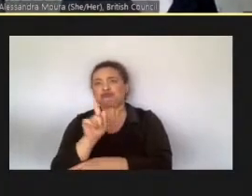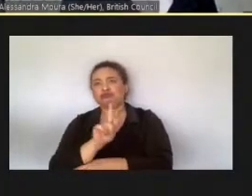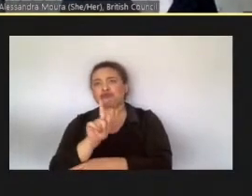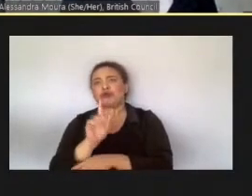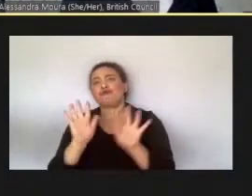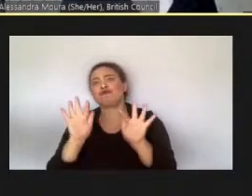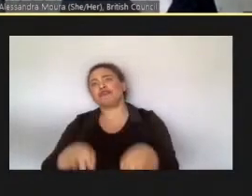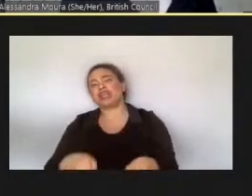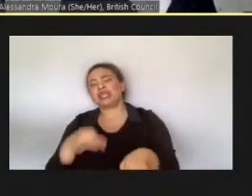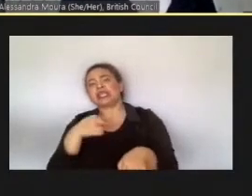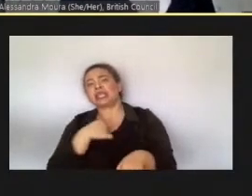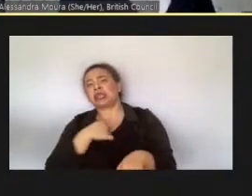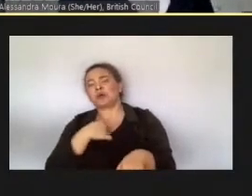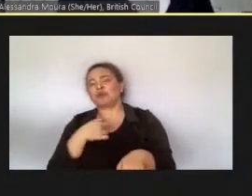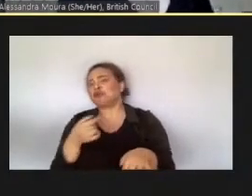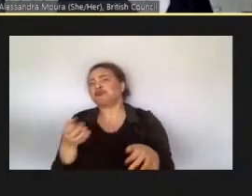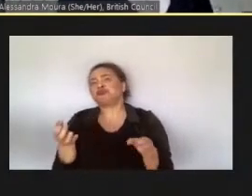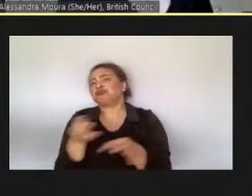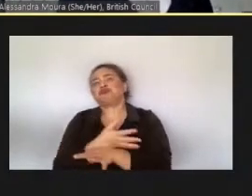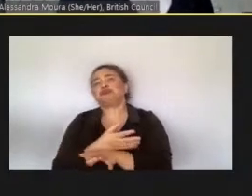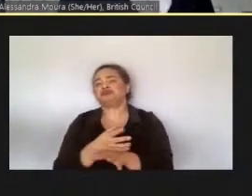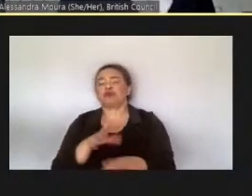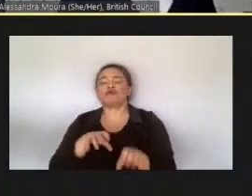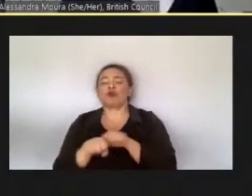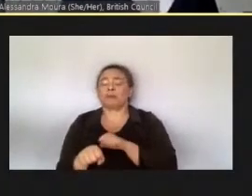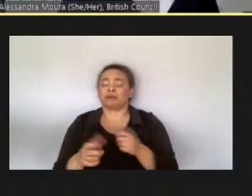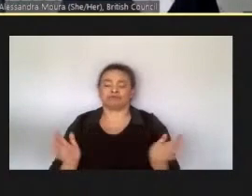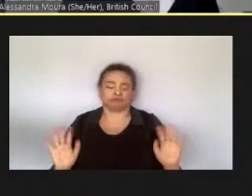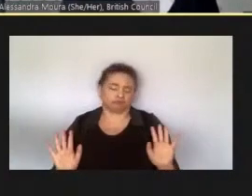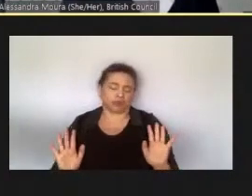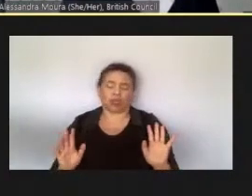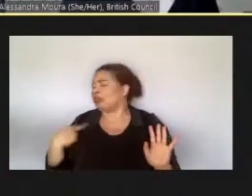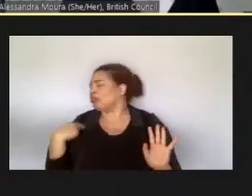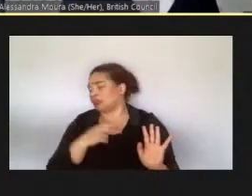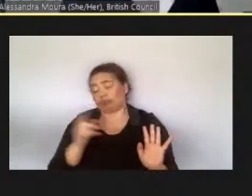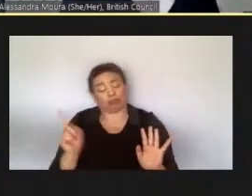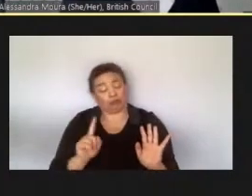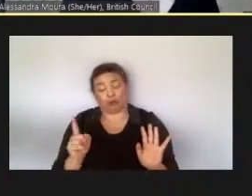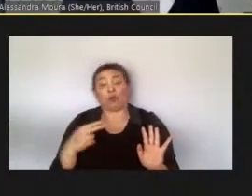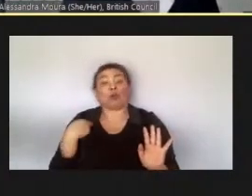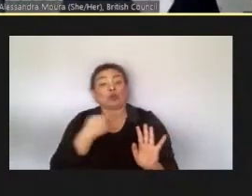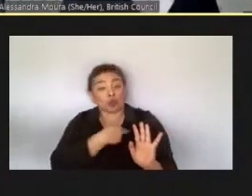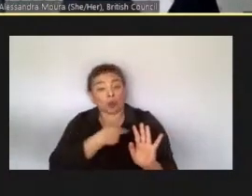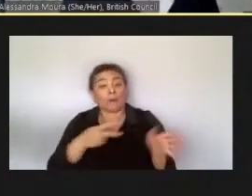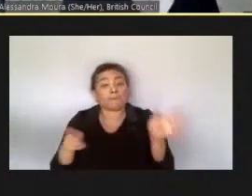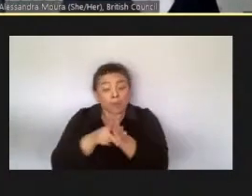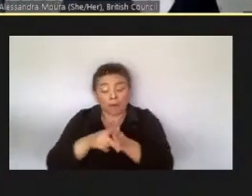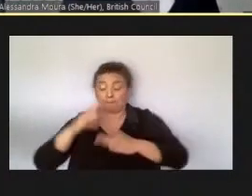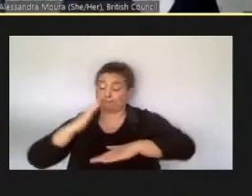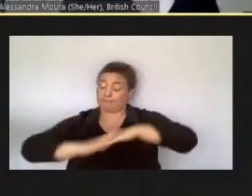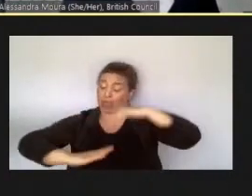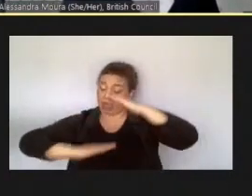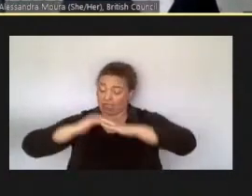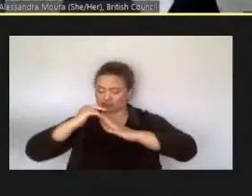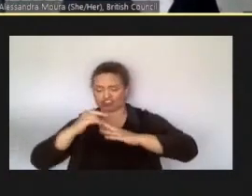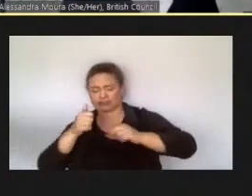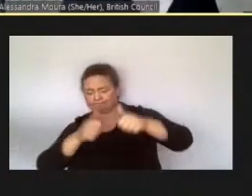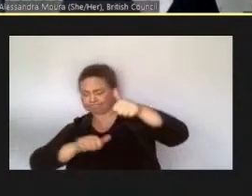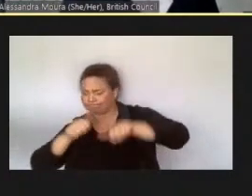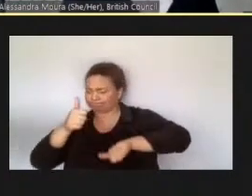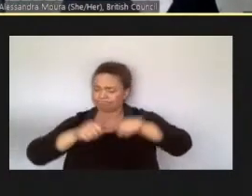reflective practice that continues throughout your life. This is very interesting. I would go